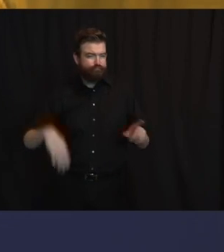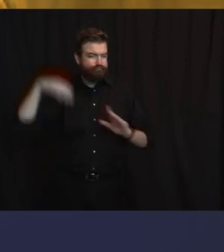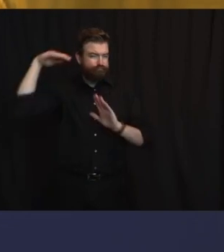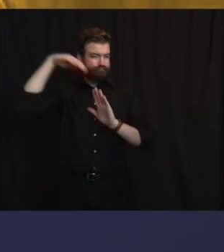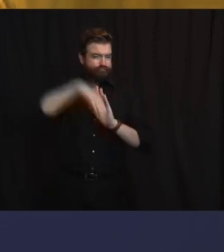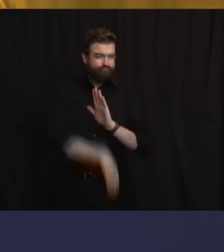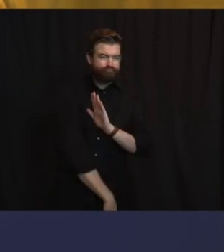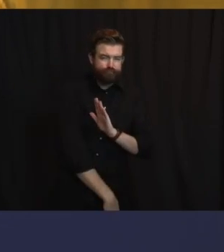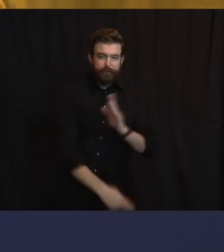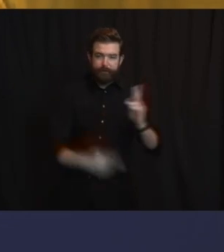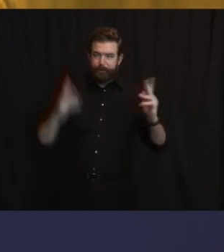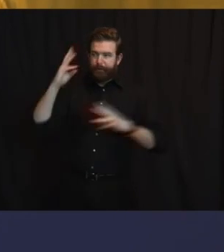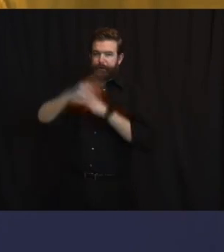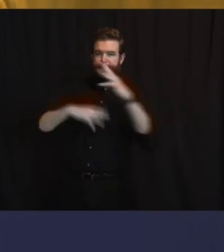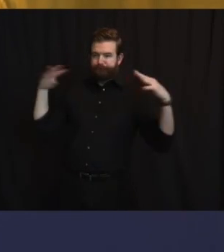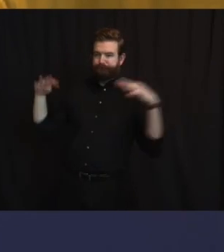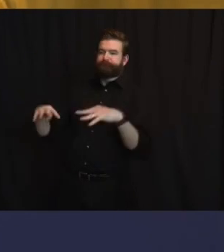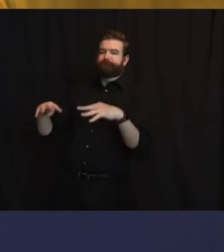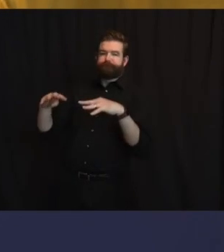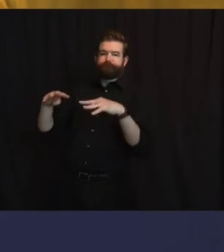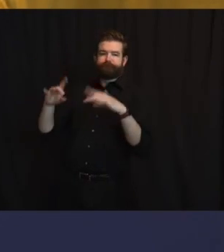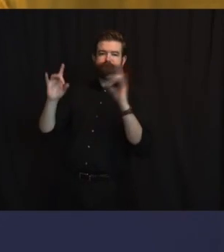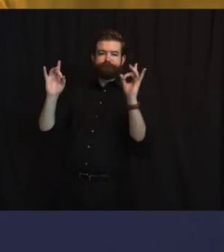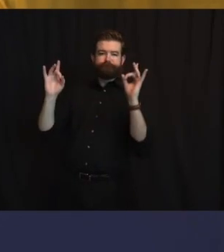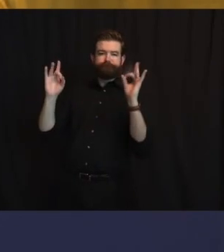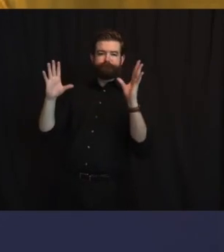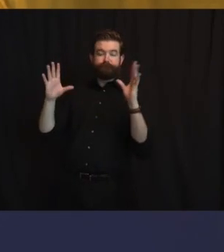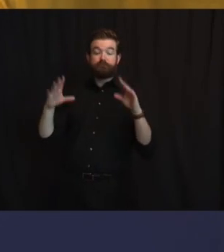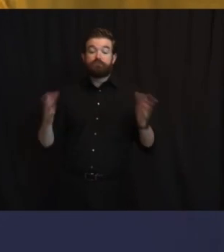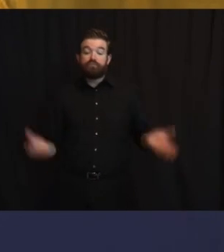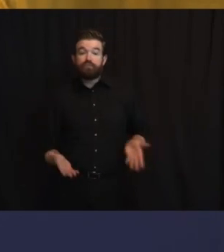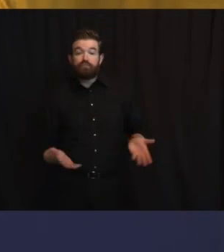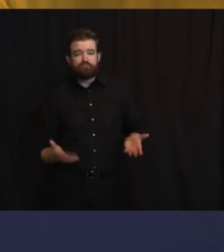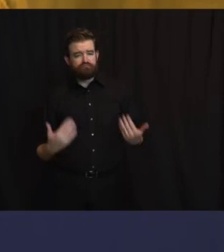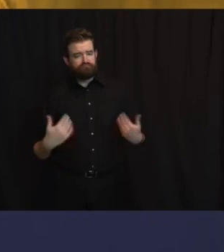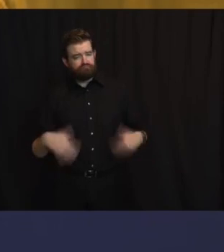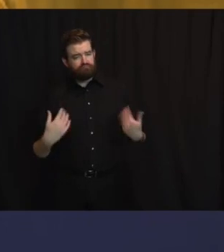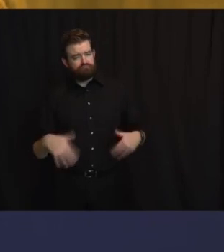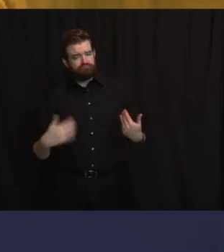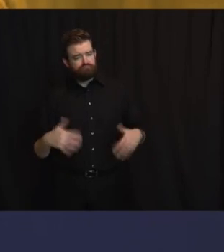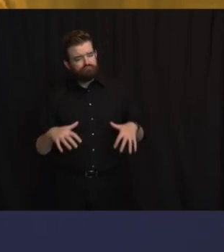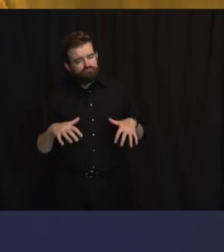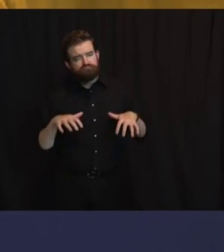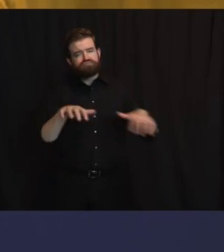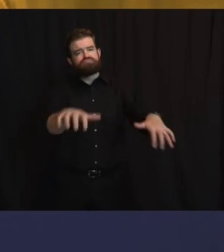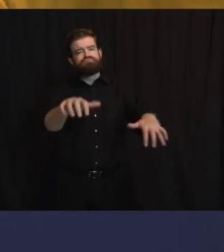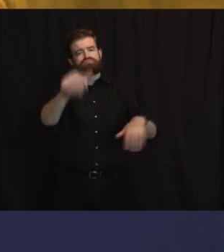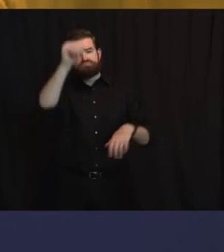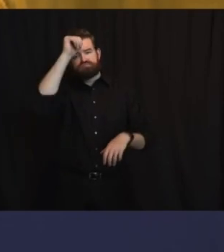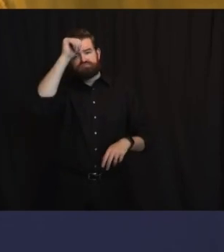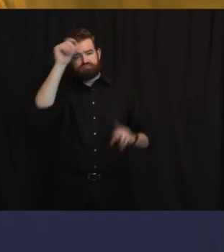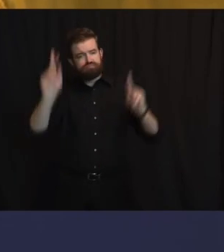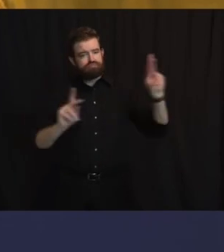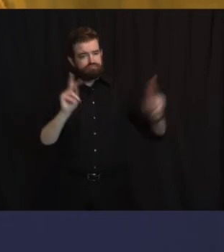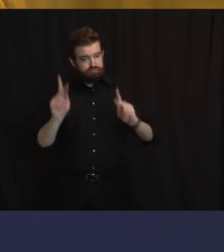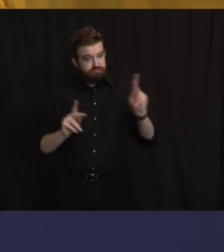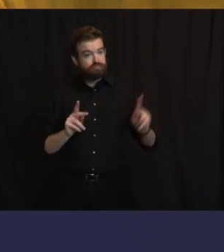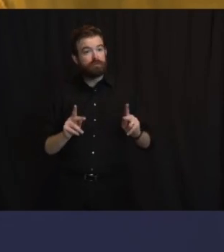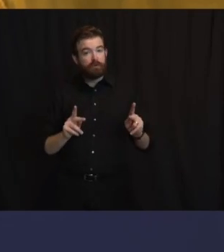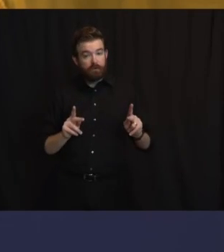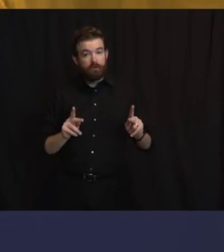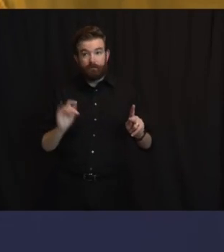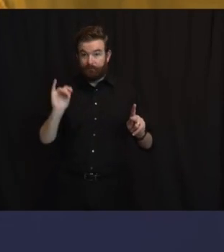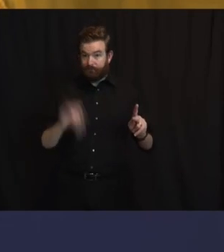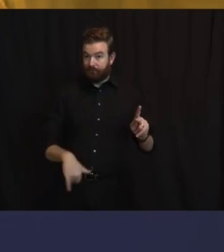the home of one of the nation's largest Indian communities. The pain in India is being felt deeply right here in